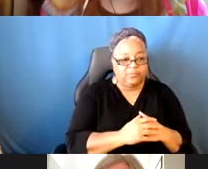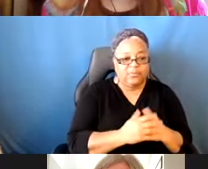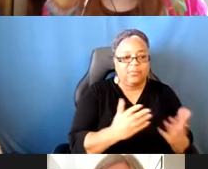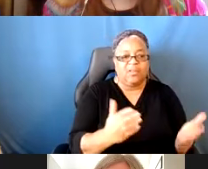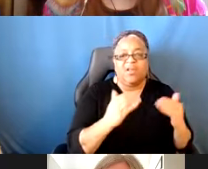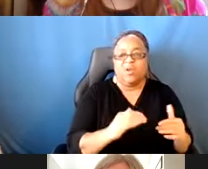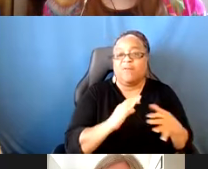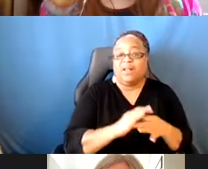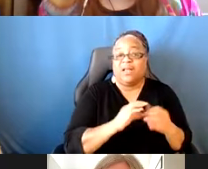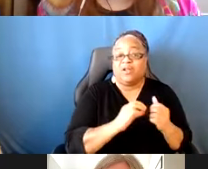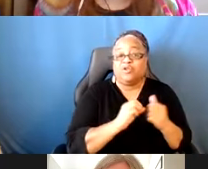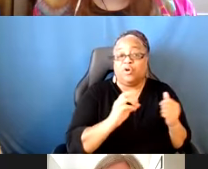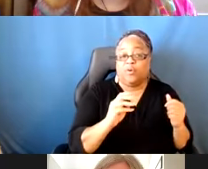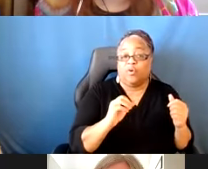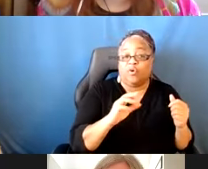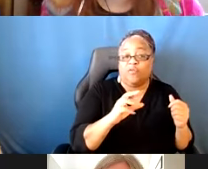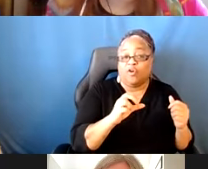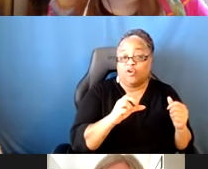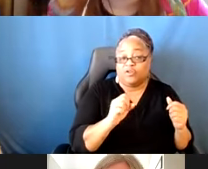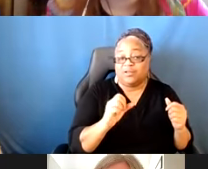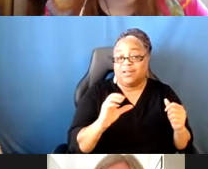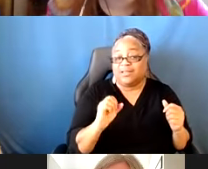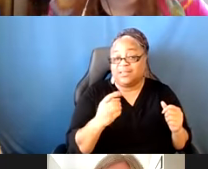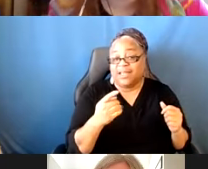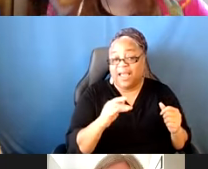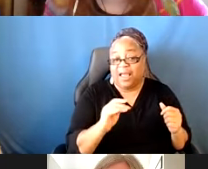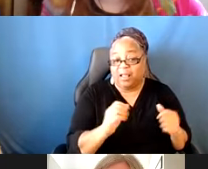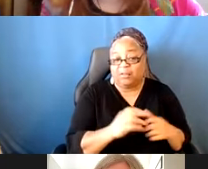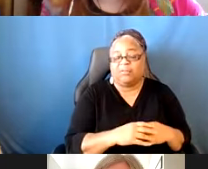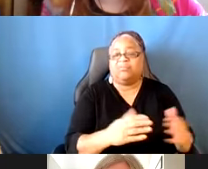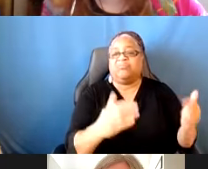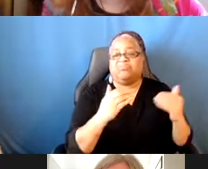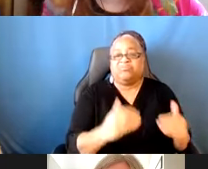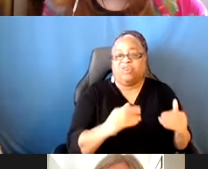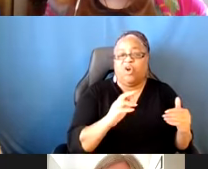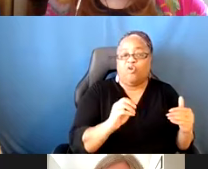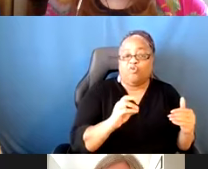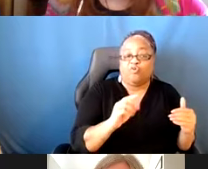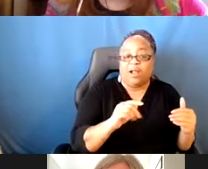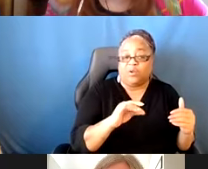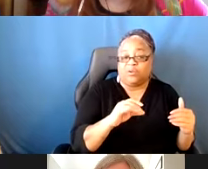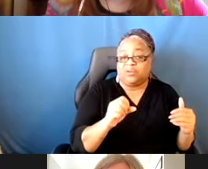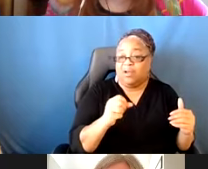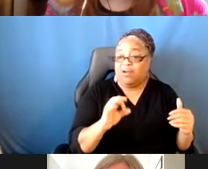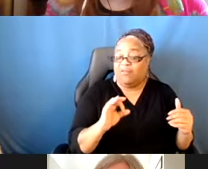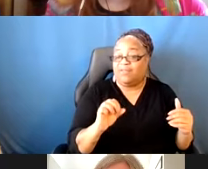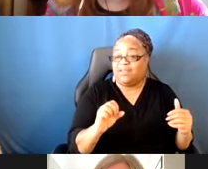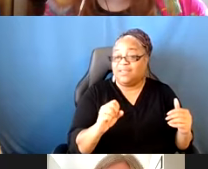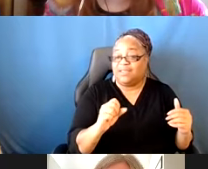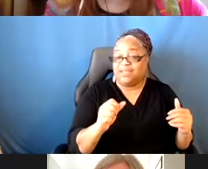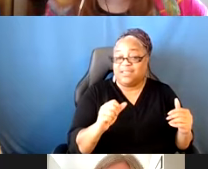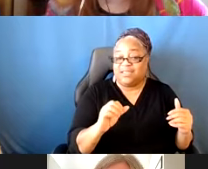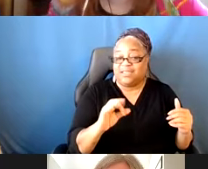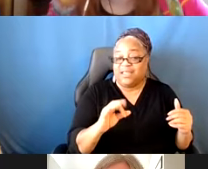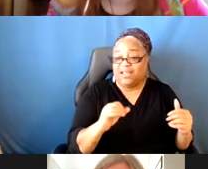safety, the Self-Determination Before Safety pamphlet from the Northwest Network, and some